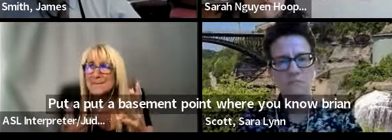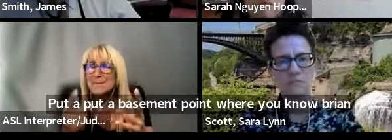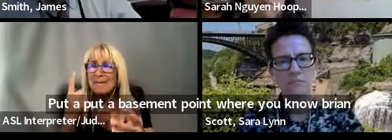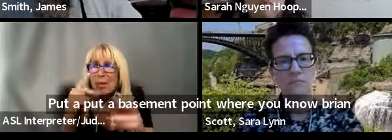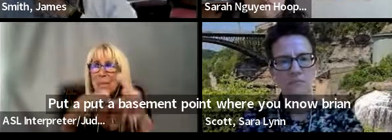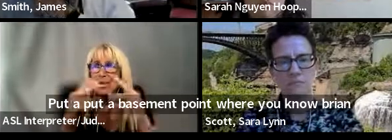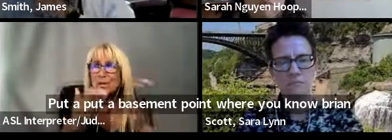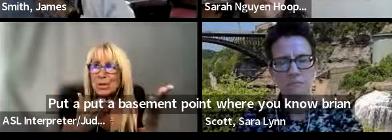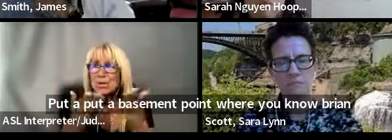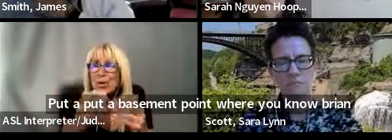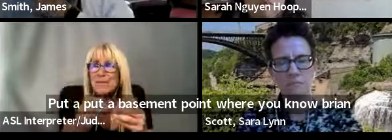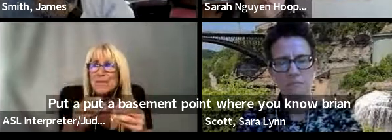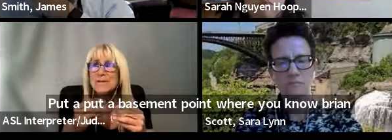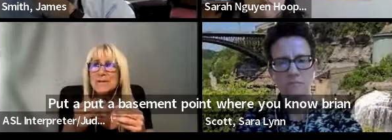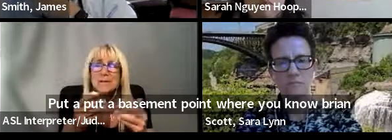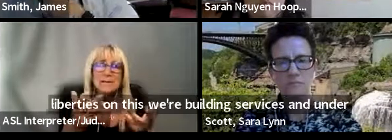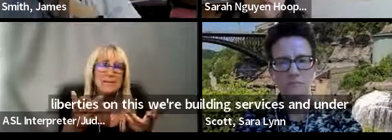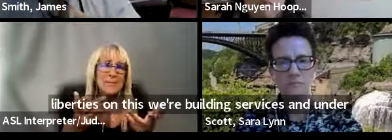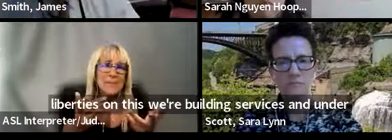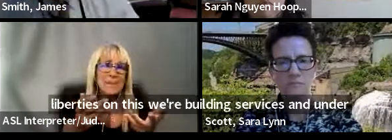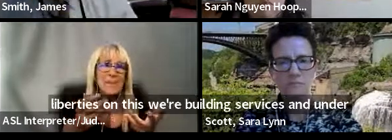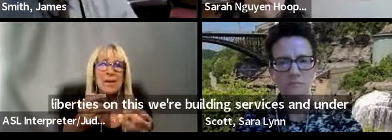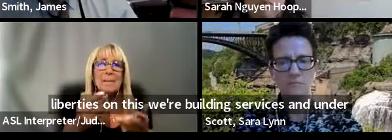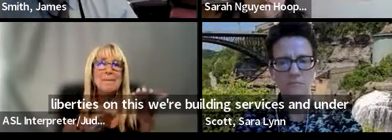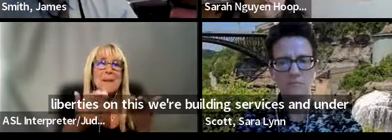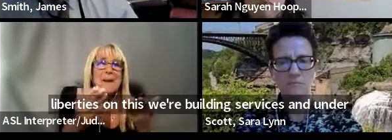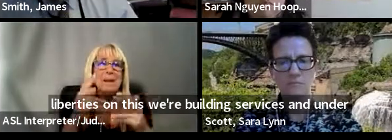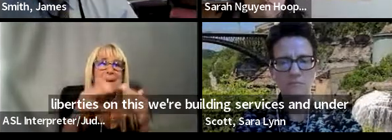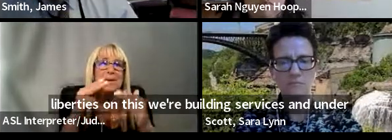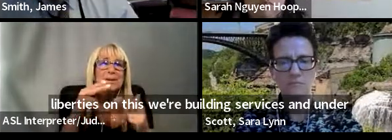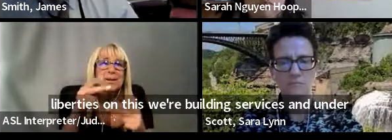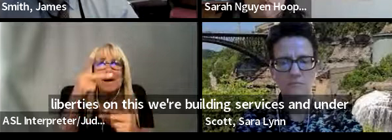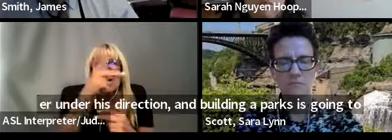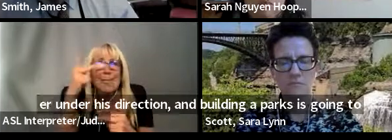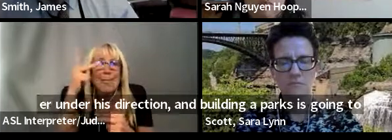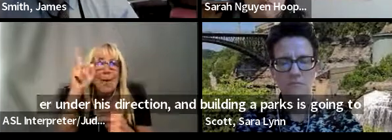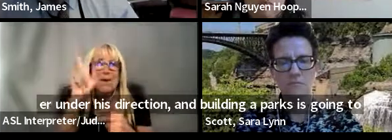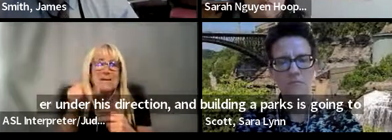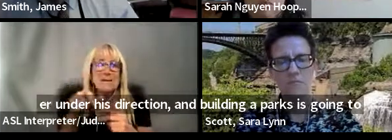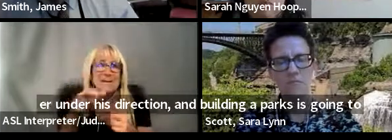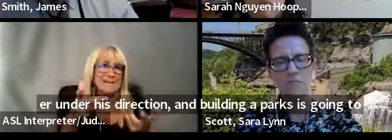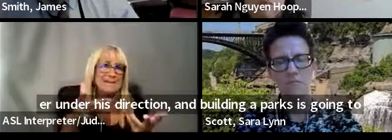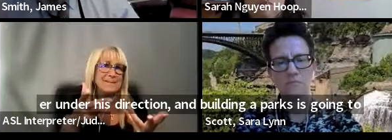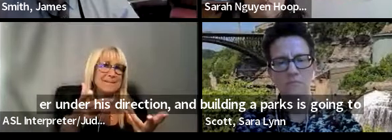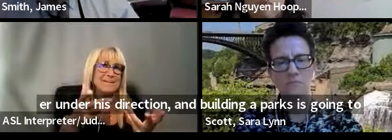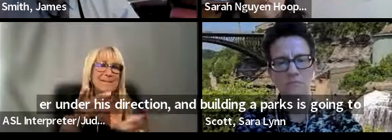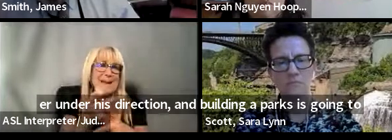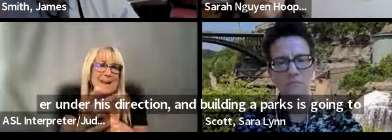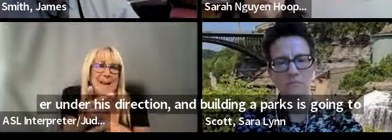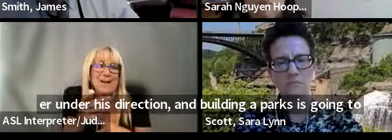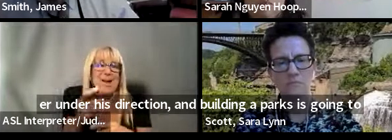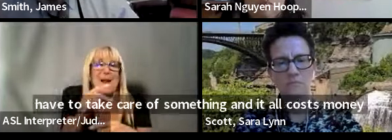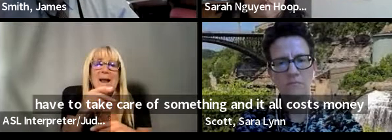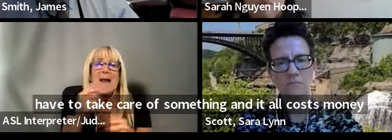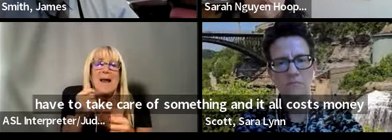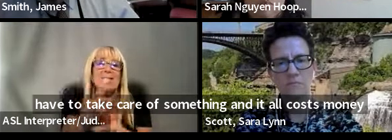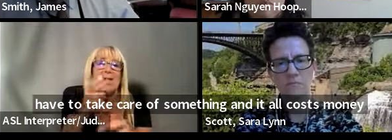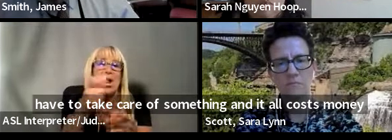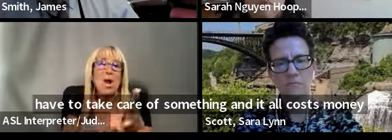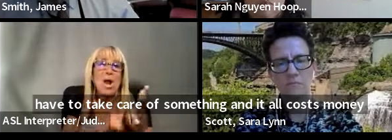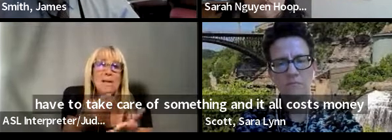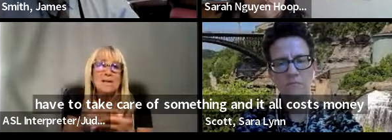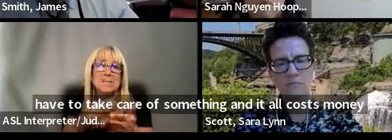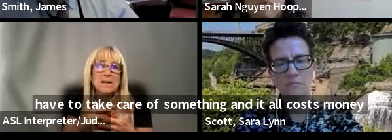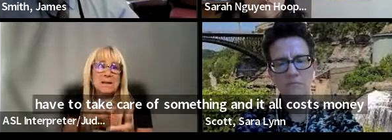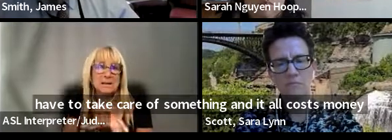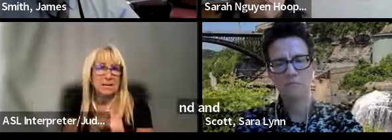and under his direction at Building and Parks is going to have to take care of something, and it all costs money. And so I'm just going to put that out there, that